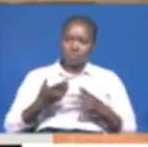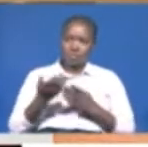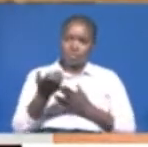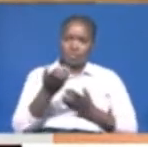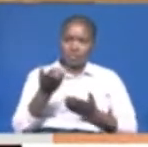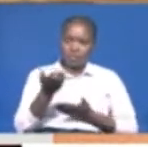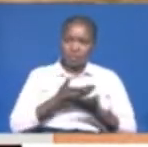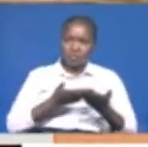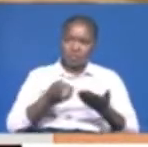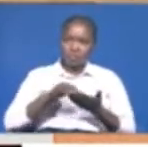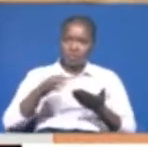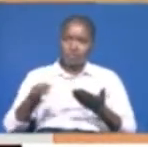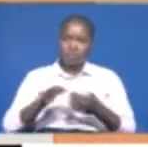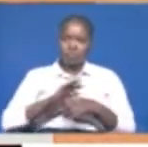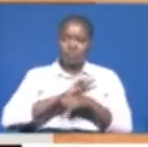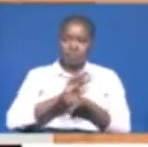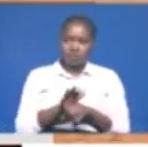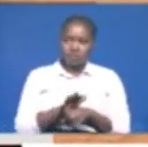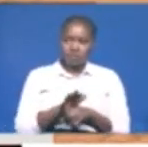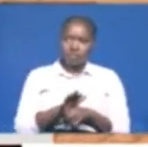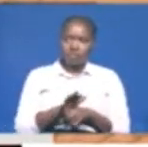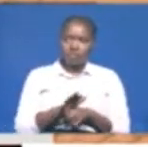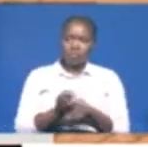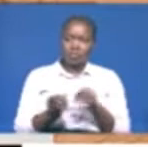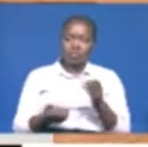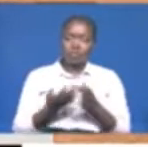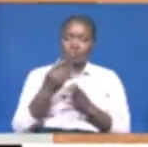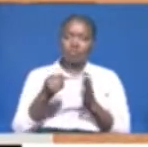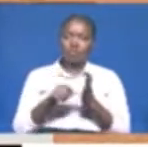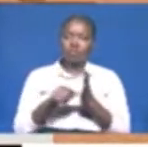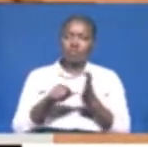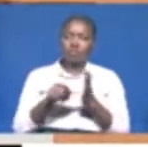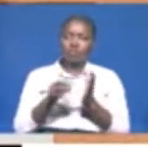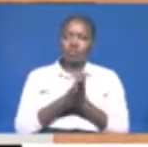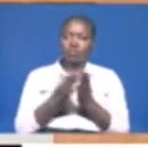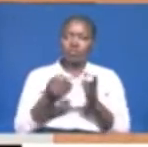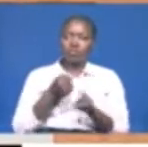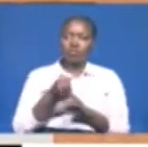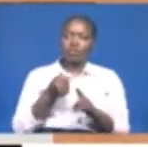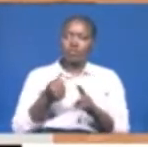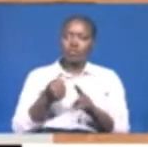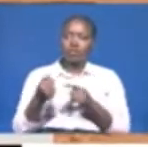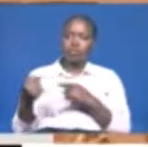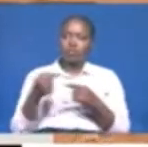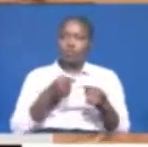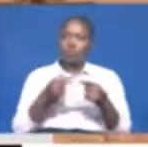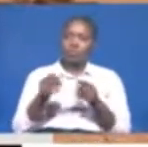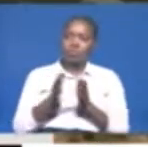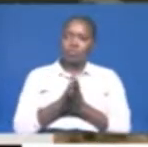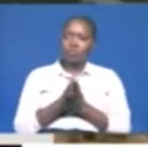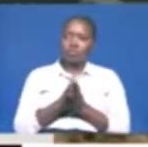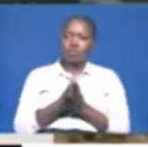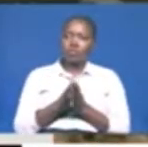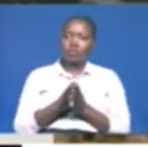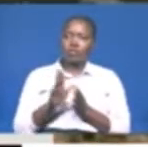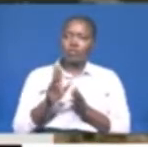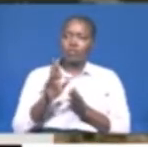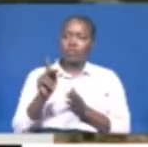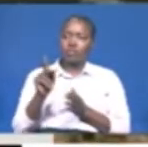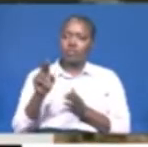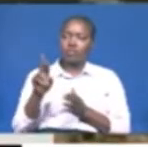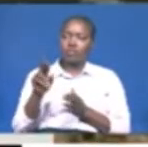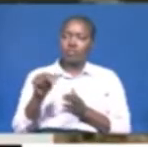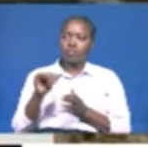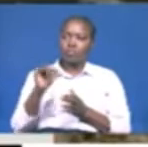fallout of the coronavirus pandemic, rising prices, and now the impact of the conflict in Ukraine on food and energy prices threaten to